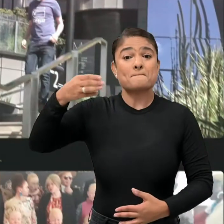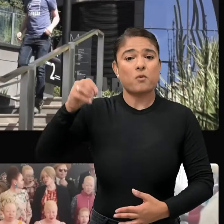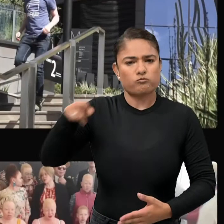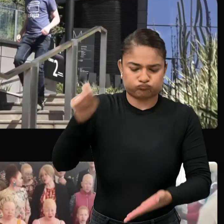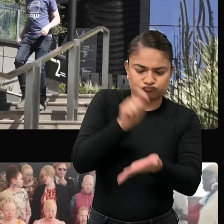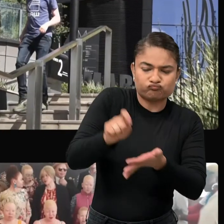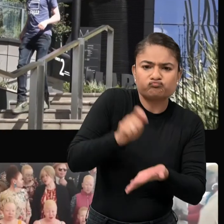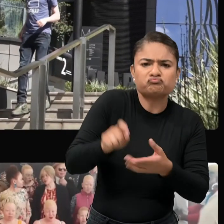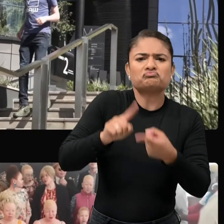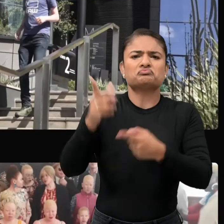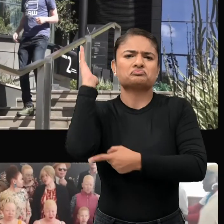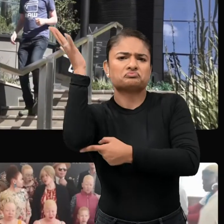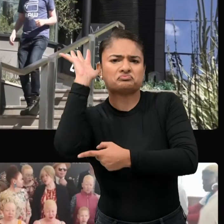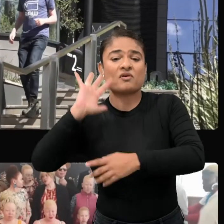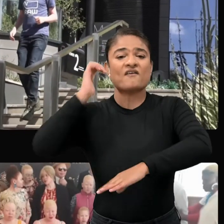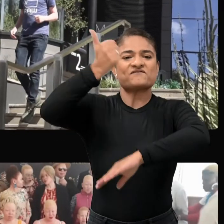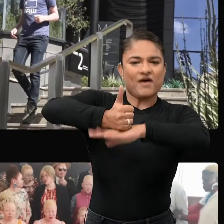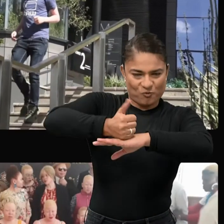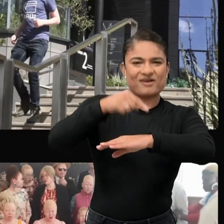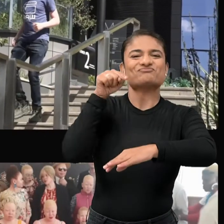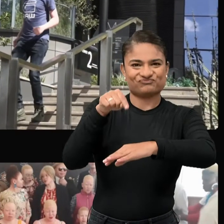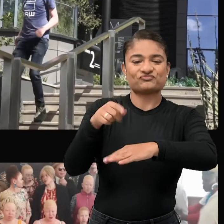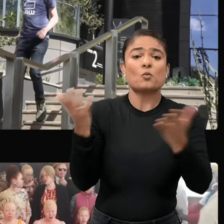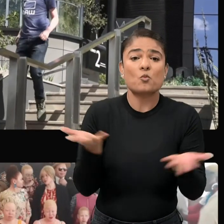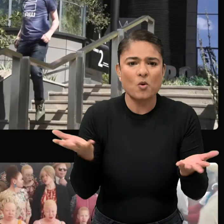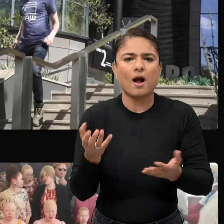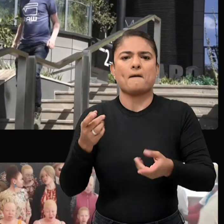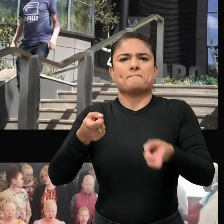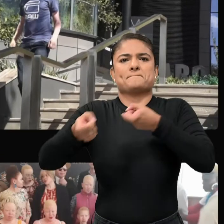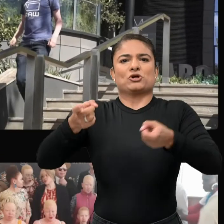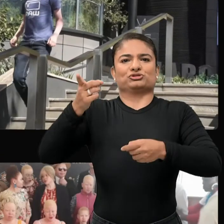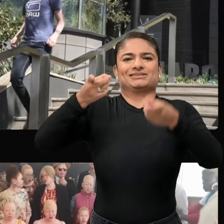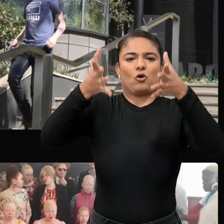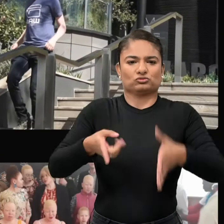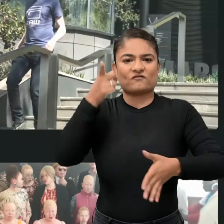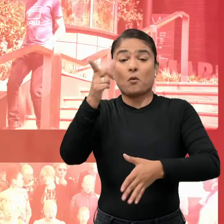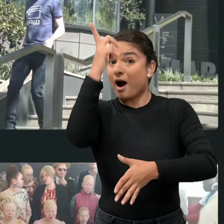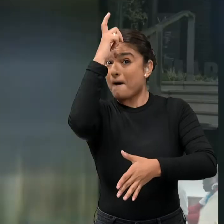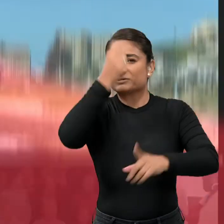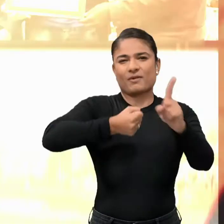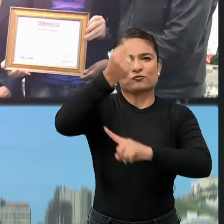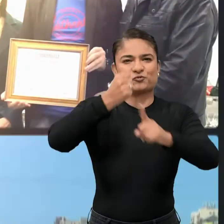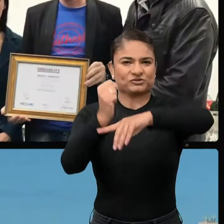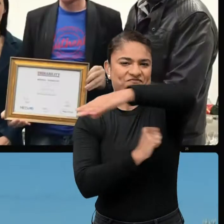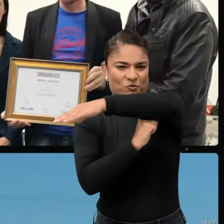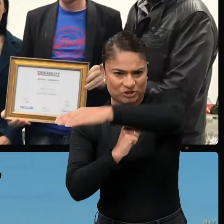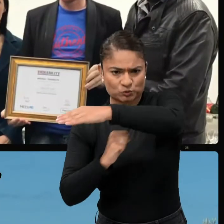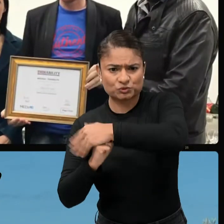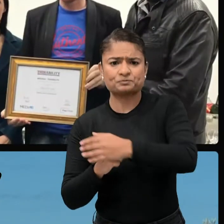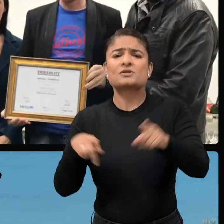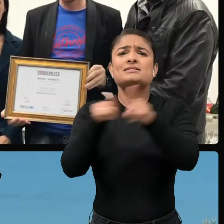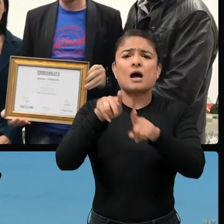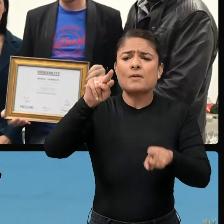Mpho Tjope is an author, speaker, founder, and managing director of Albinism Advocacy for Access,